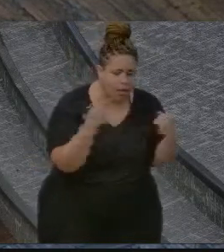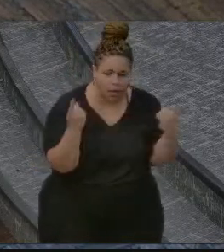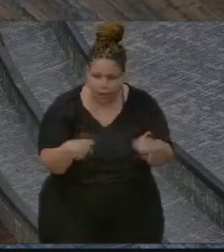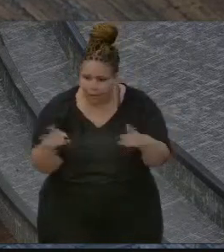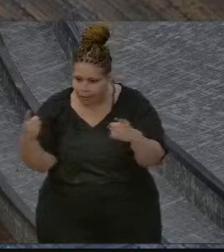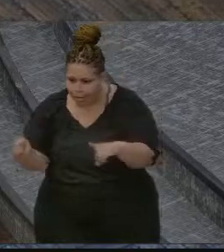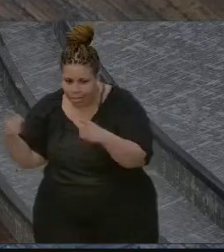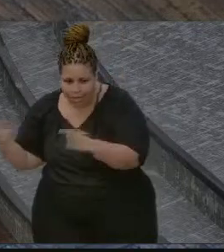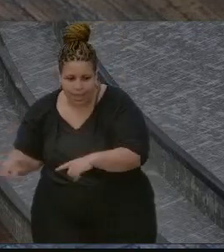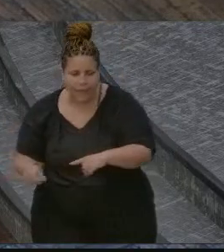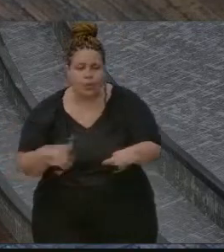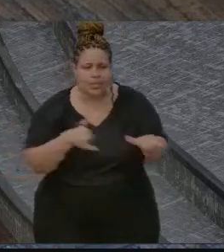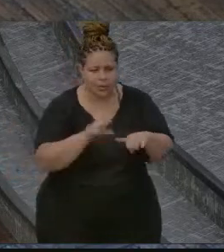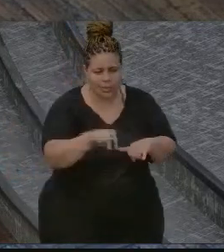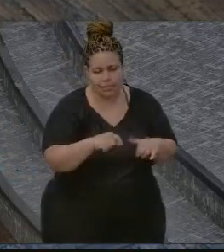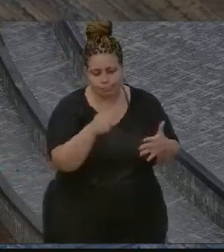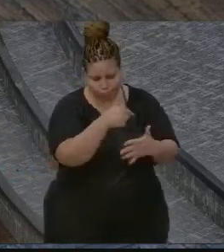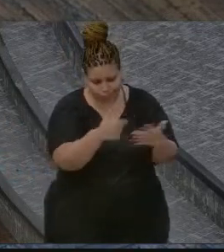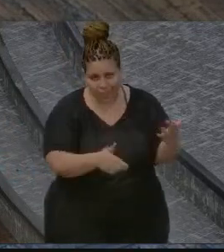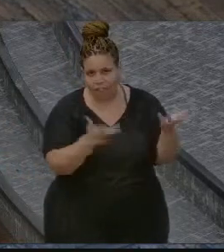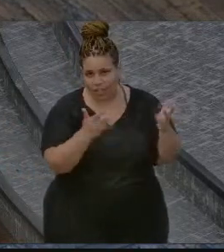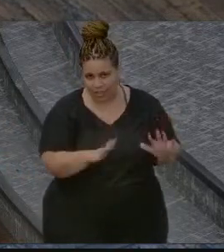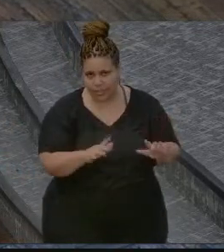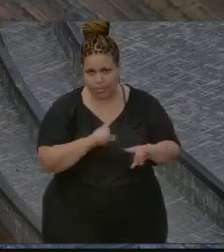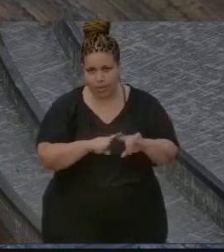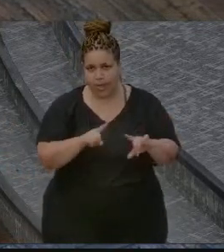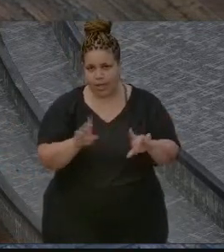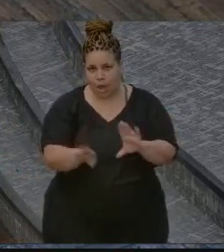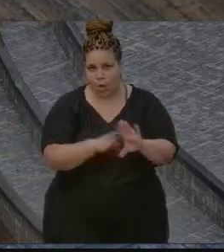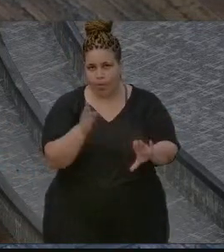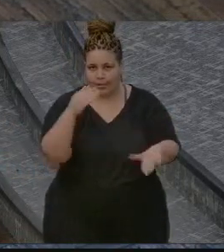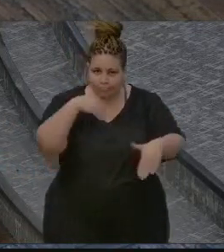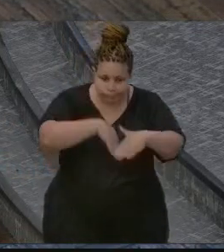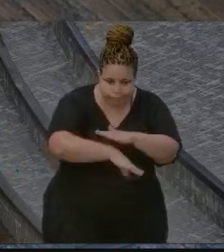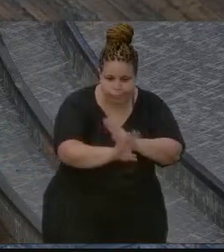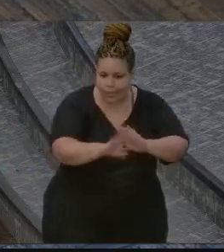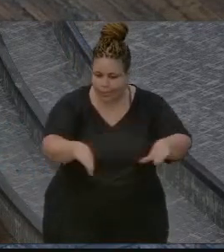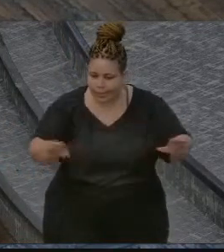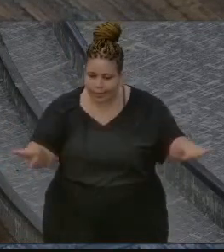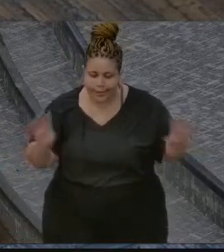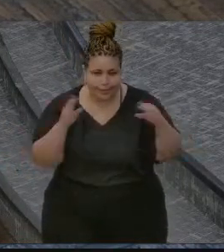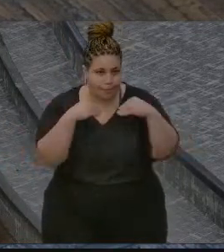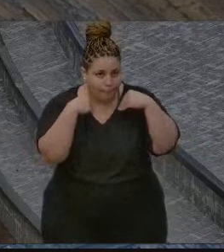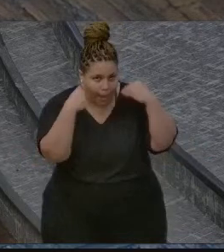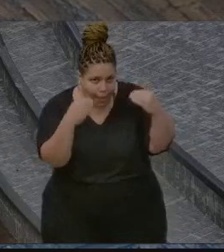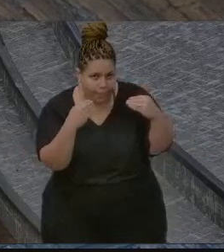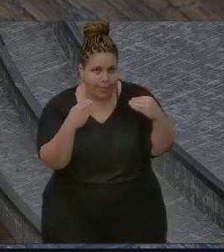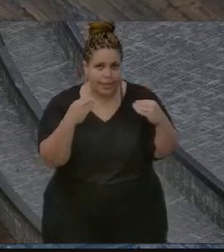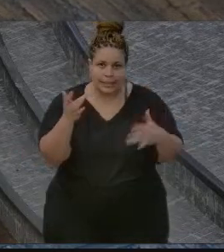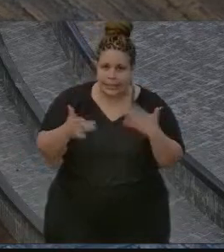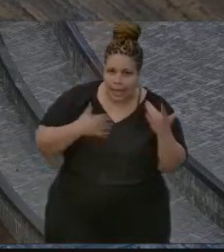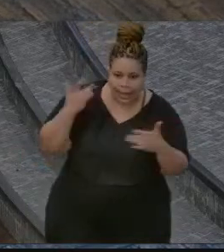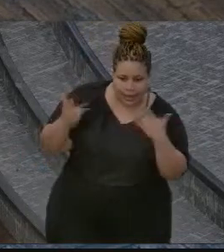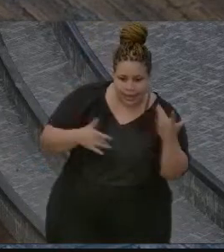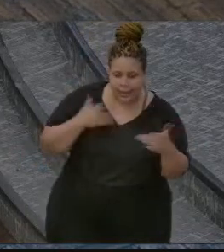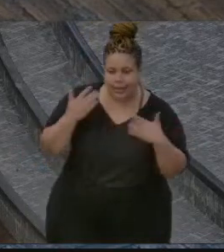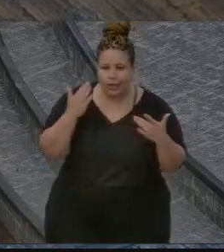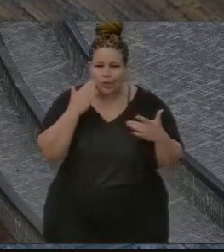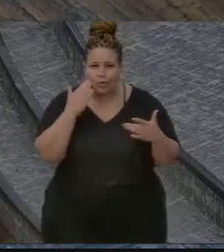have opened, and we have smiling young faces learning within the walls of Old